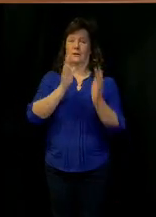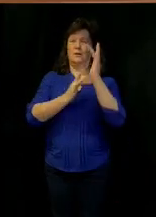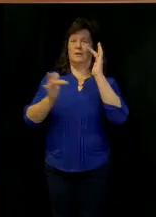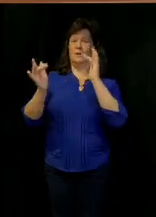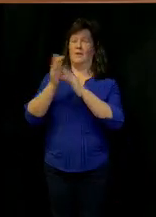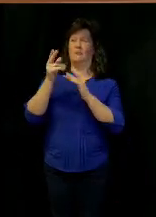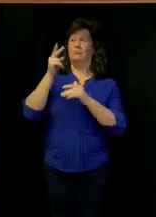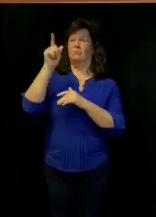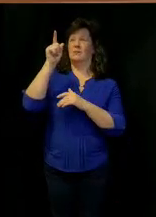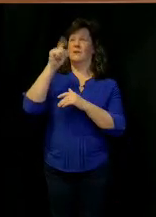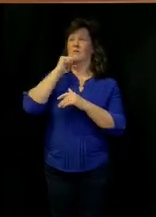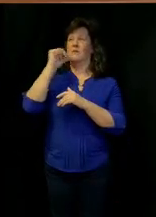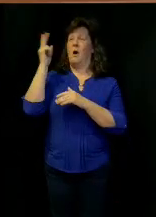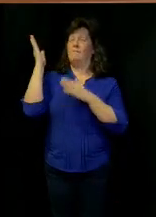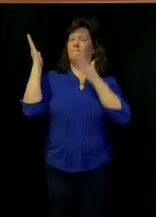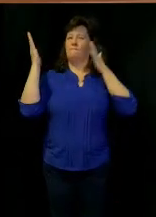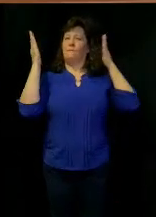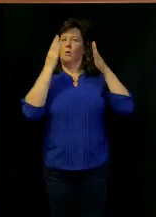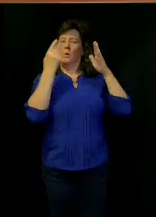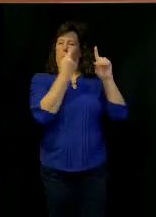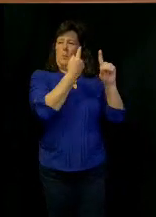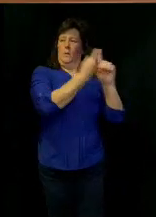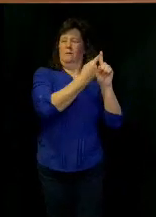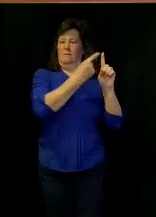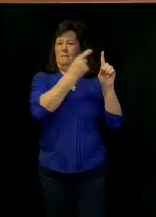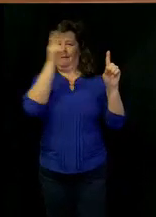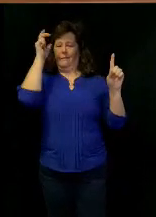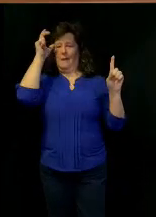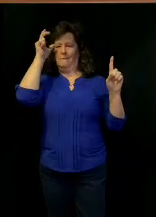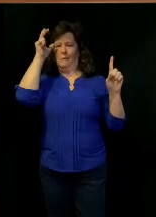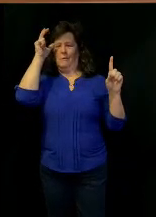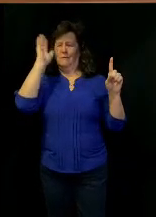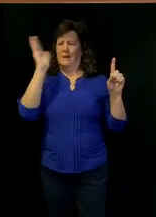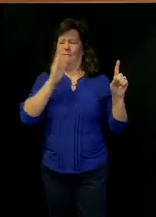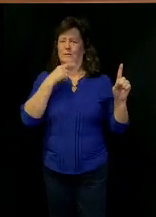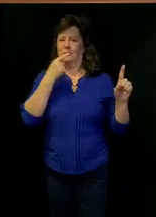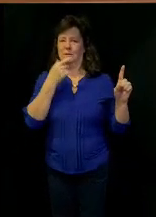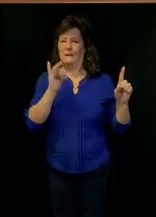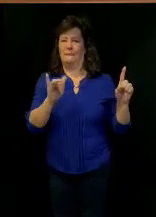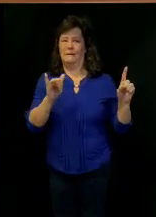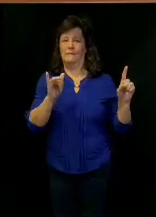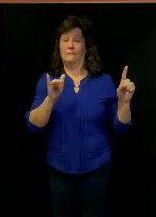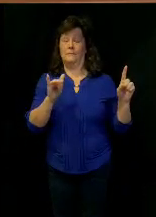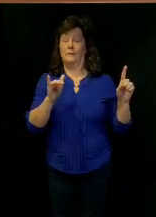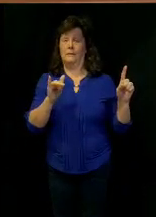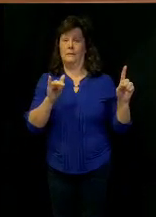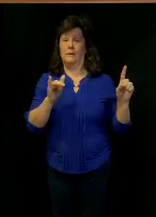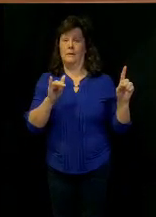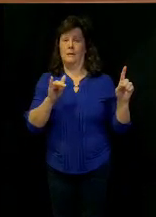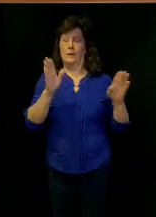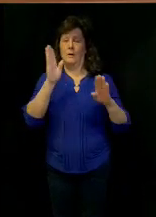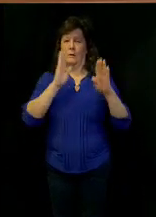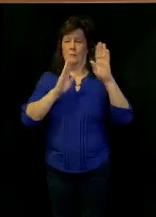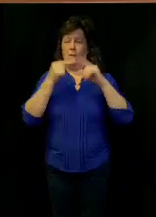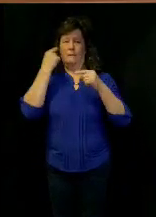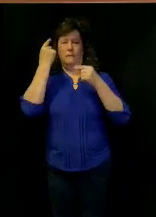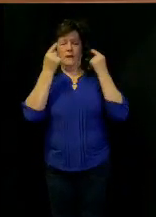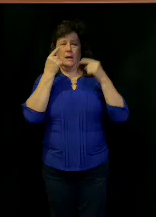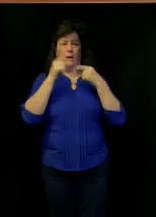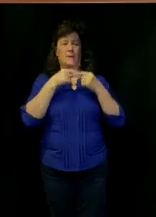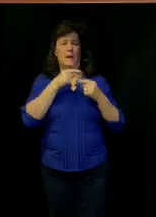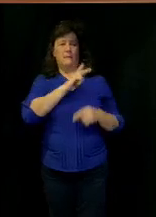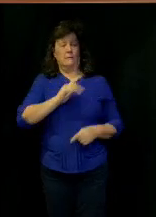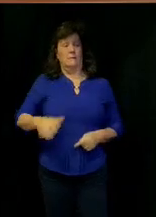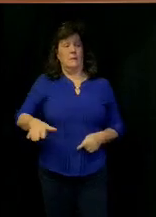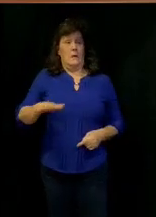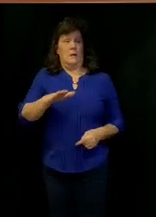he wasn't hyper devil focused. He wasn't. He was more concerned about what the Father was saying in the kingdom of God than what the